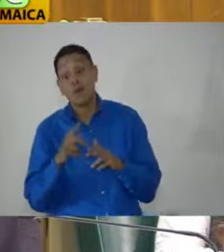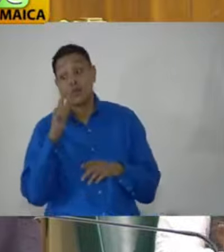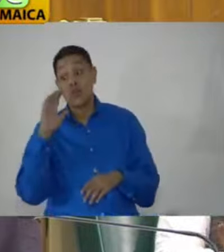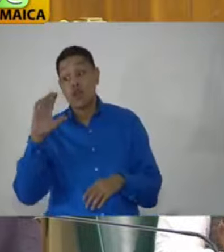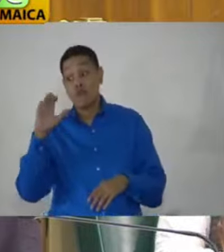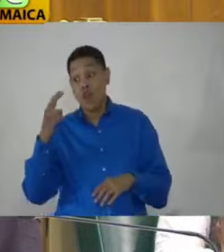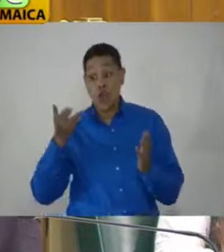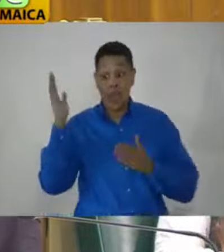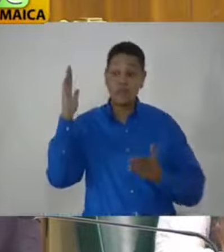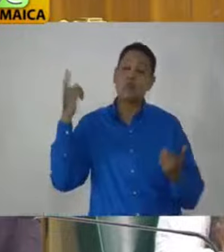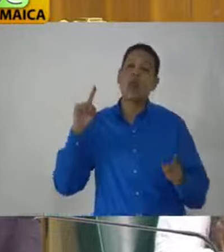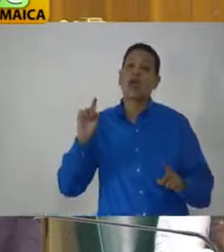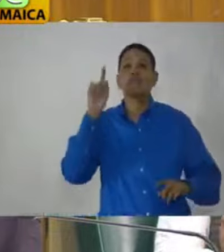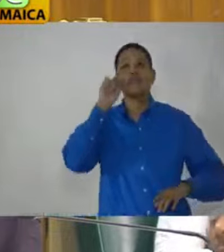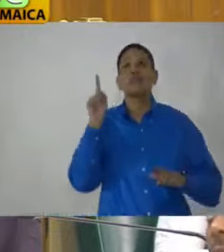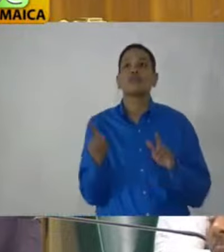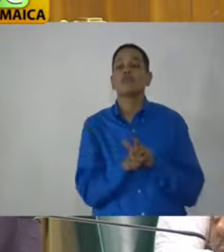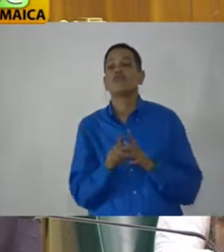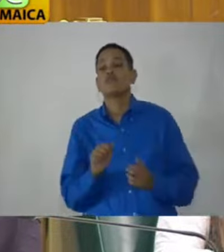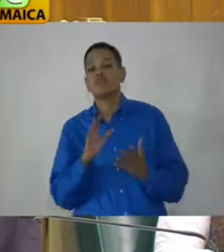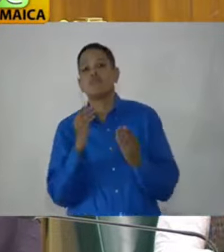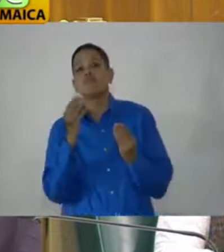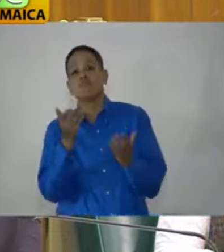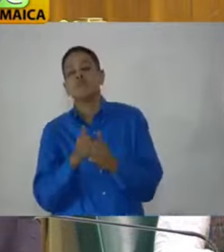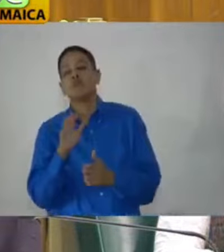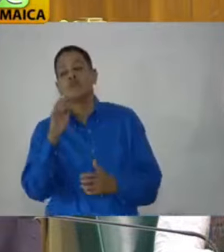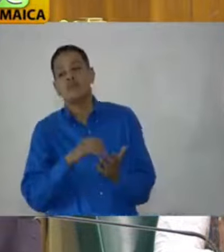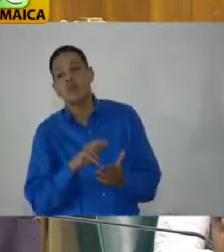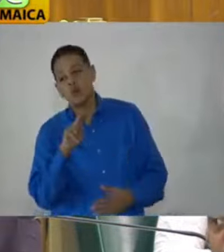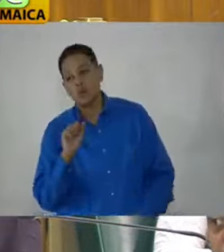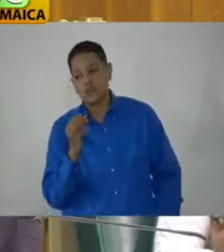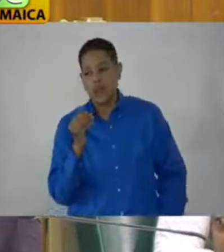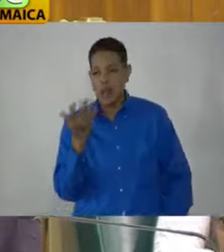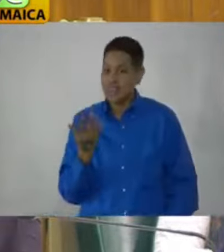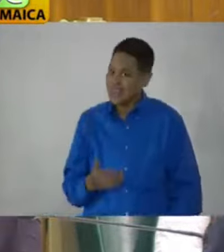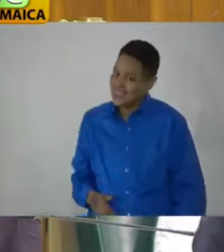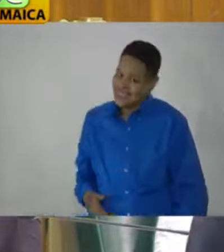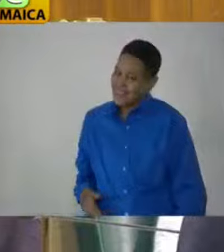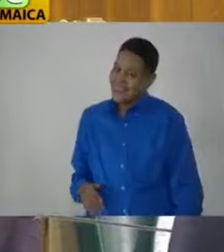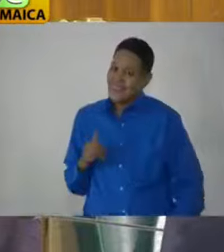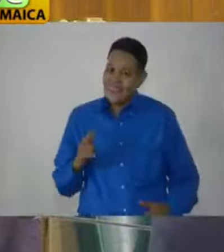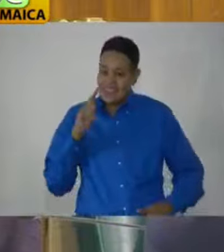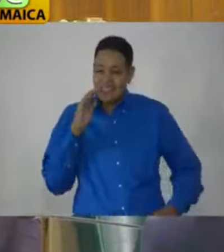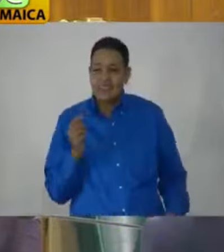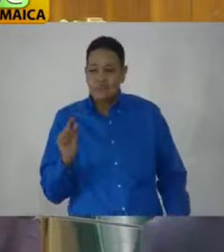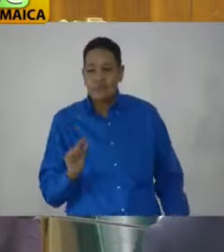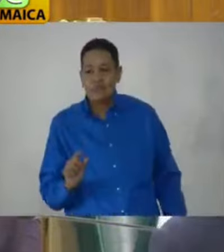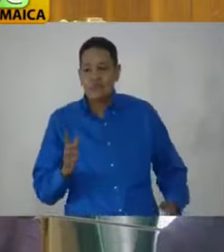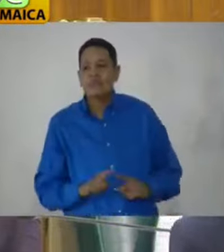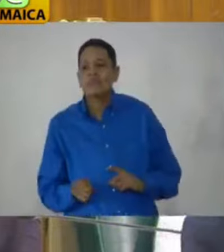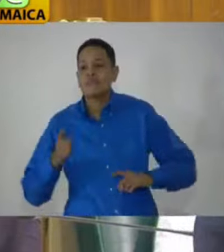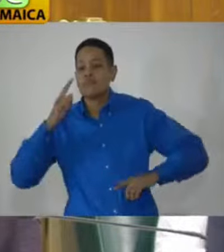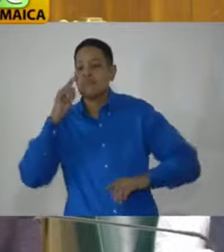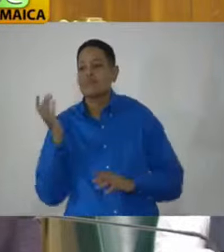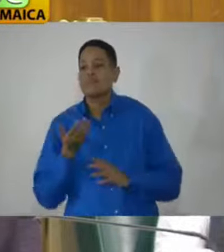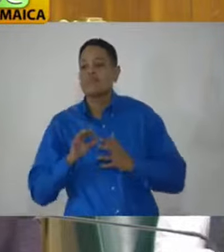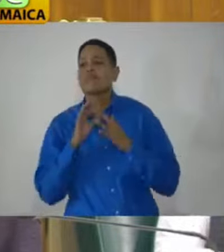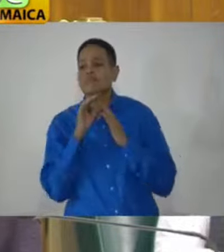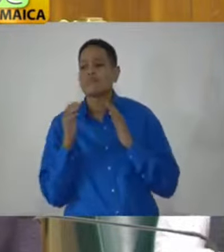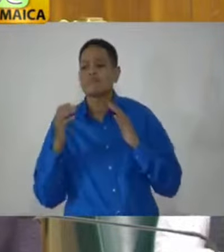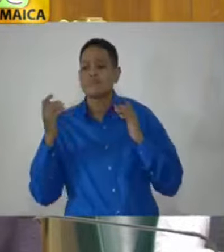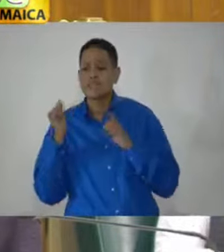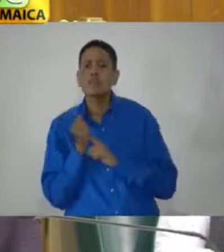to export, they have to come up front with 50,000 US, which seems a little bit, especially under